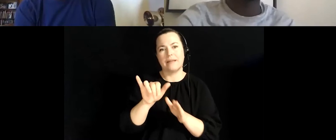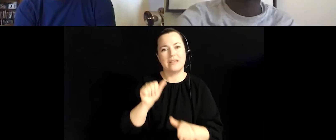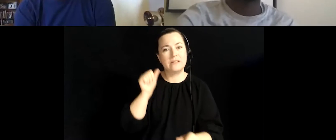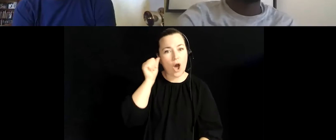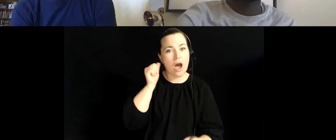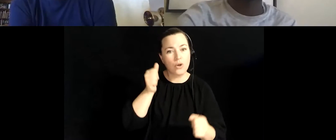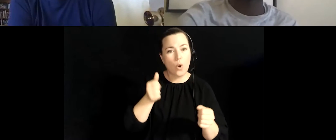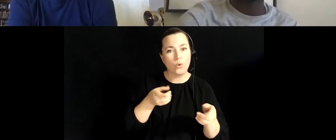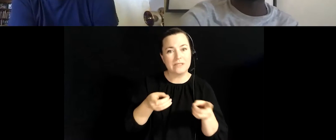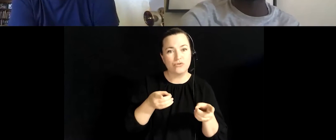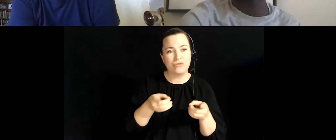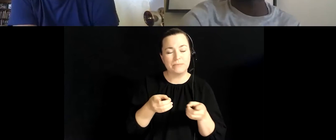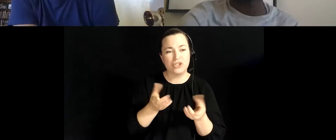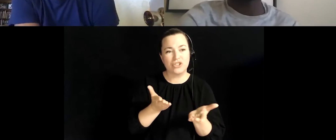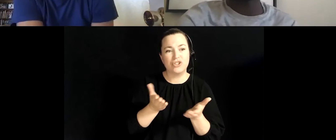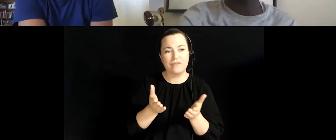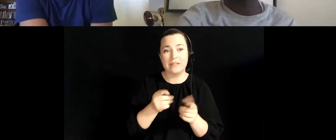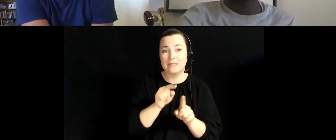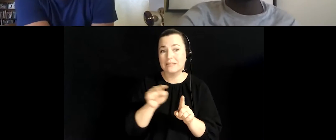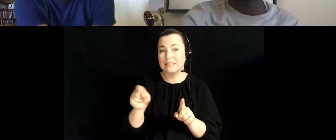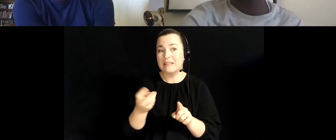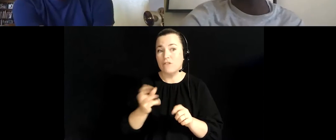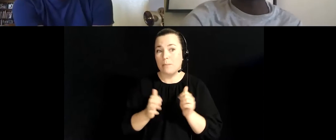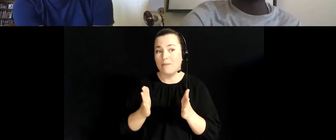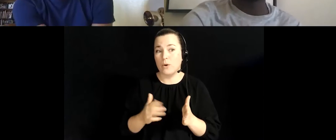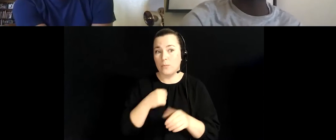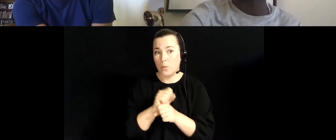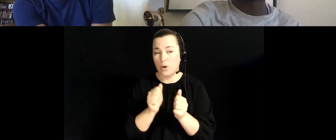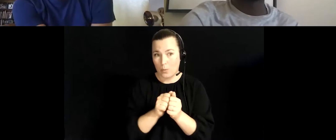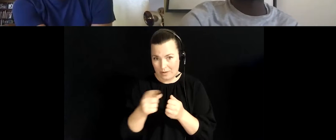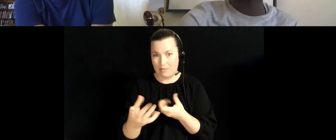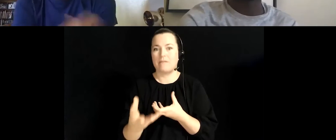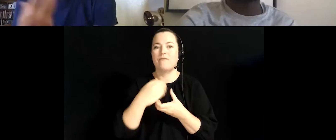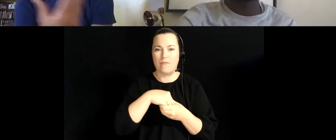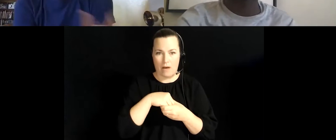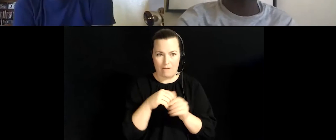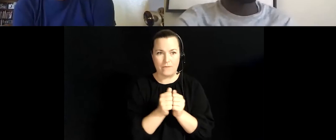several of the performers that I work with are also working with us, working in